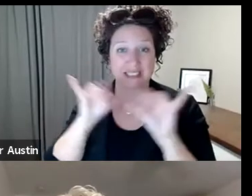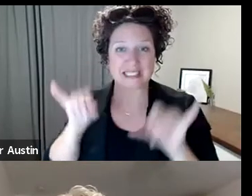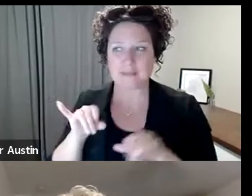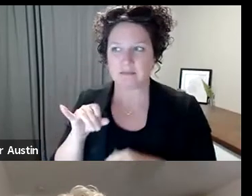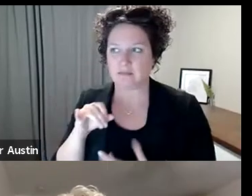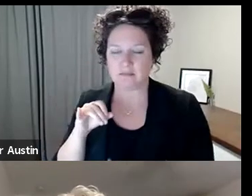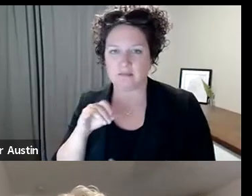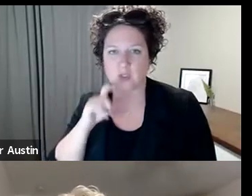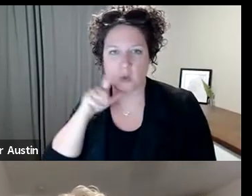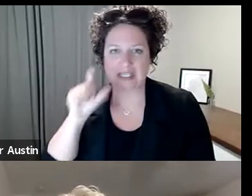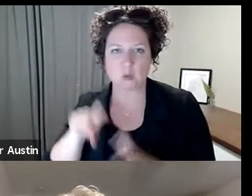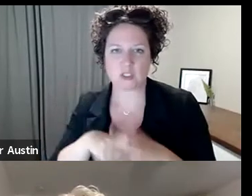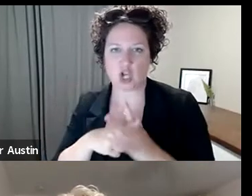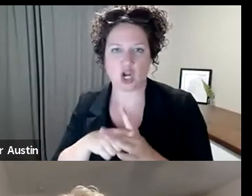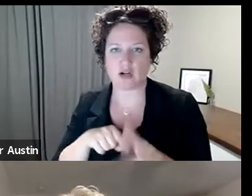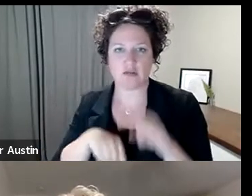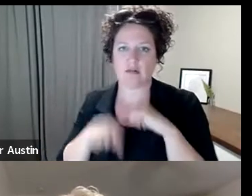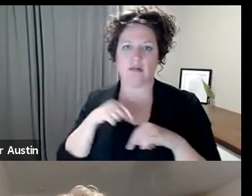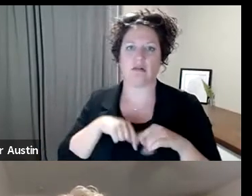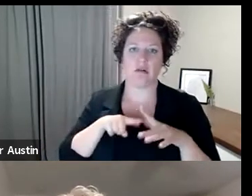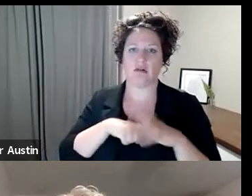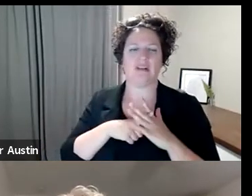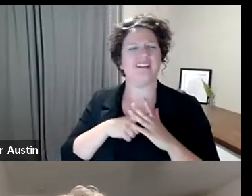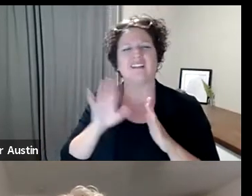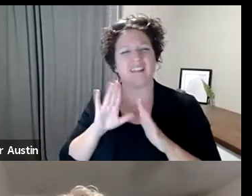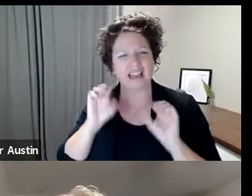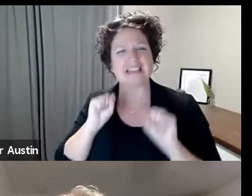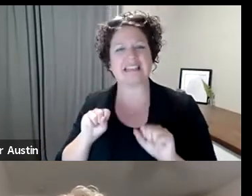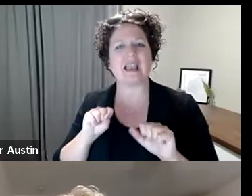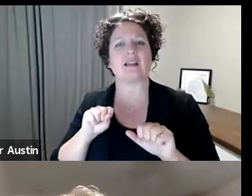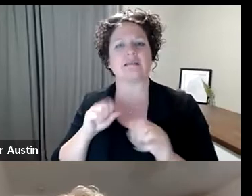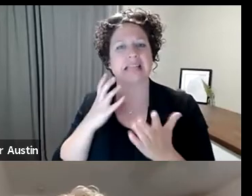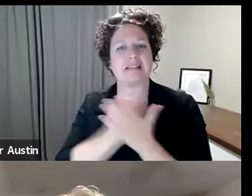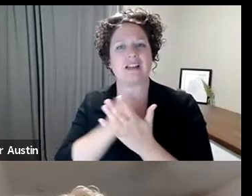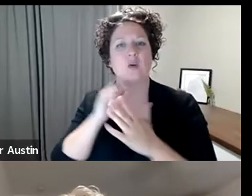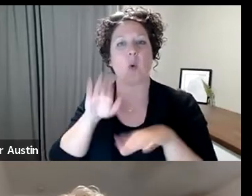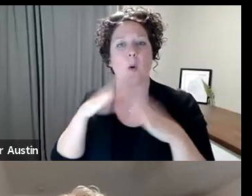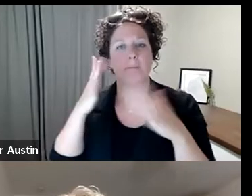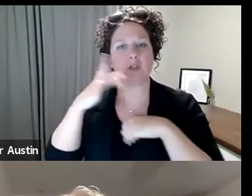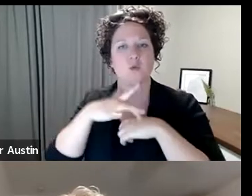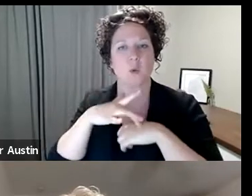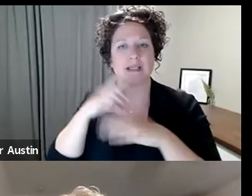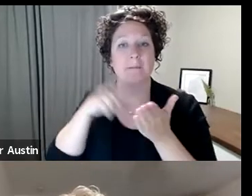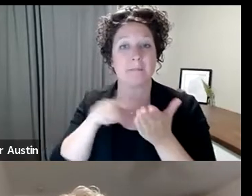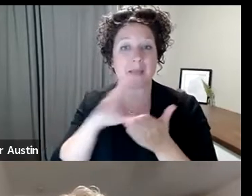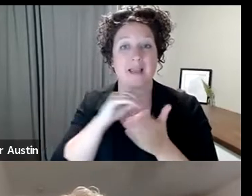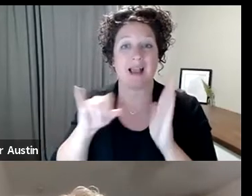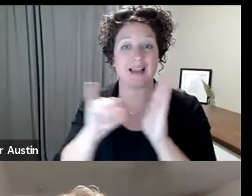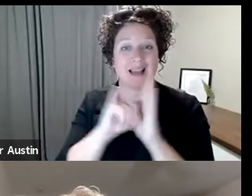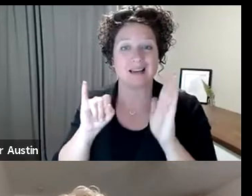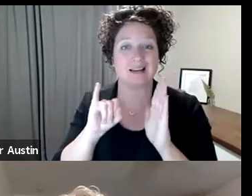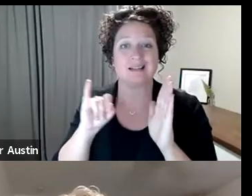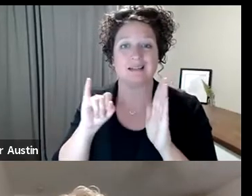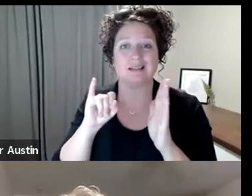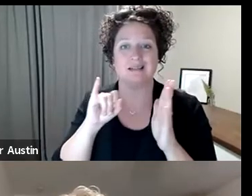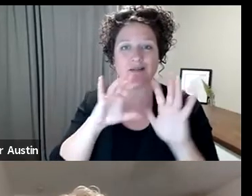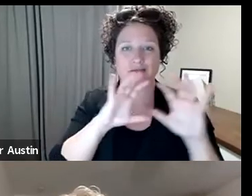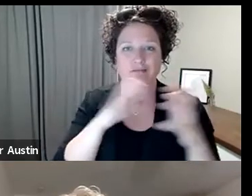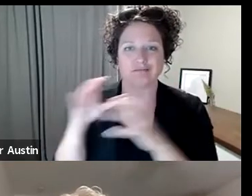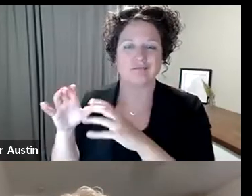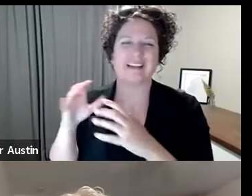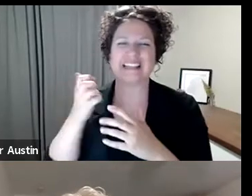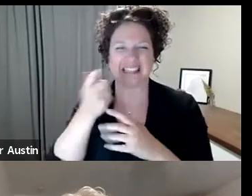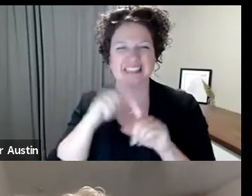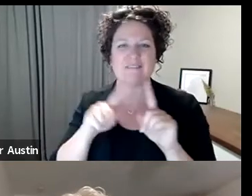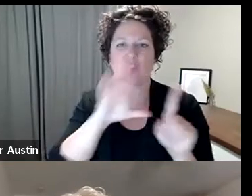not start from scratch. They can take advantage of open source payment and identity platforms such as Mojaloop and MOSIF, built